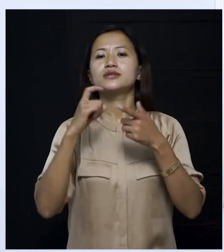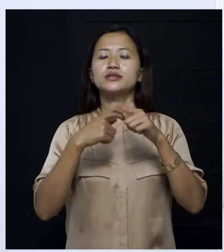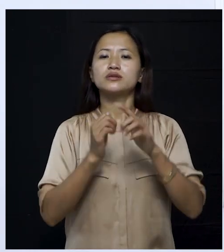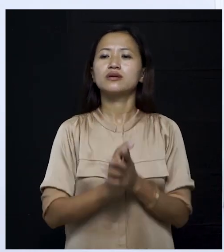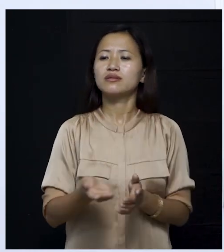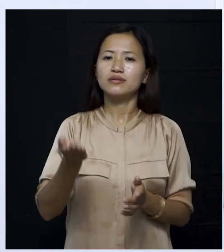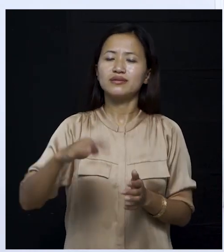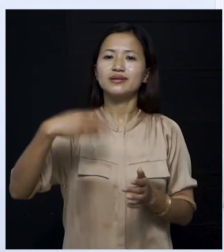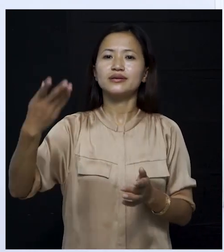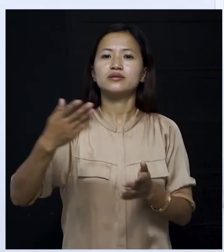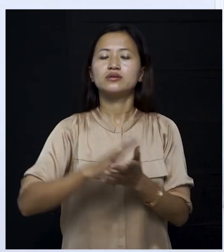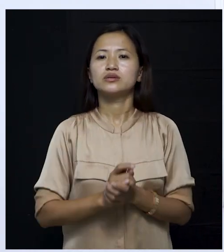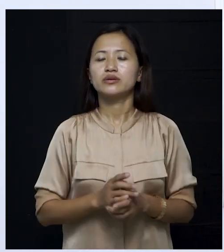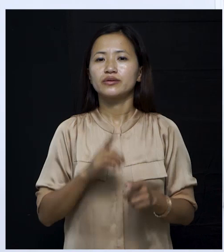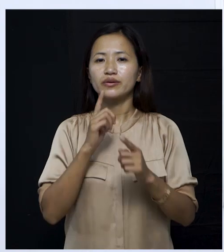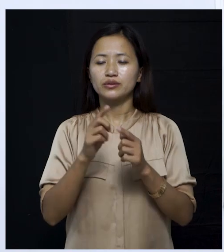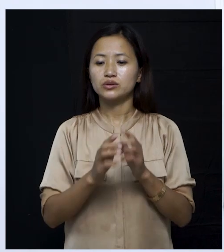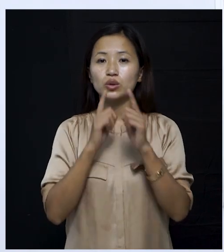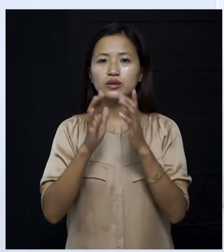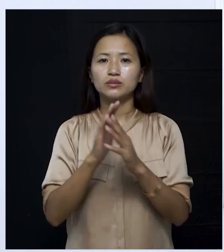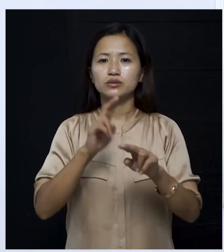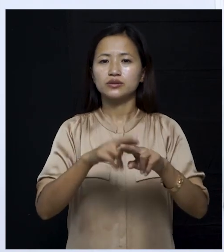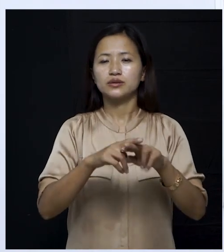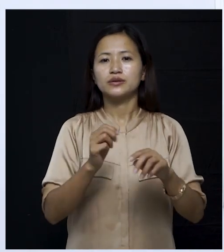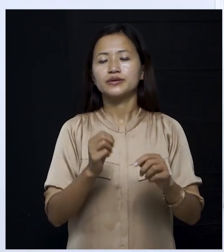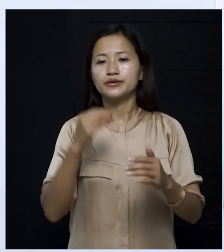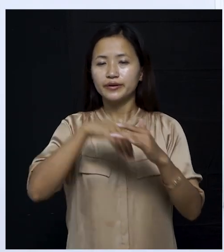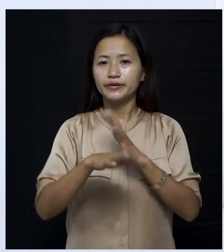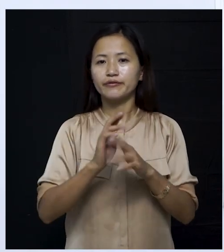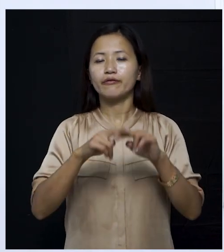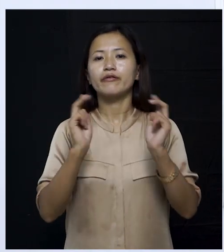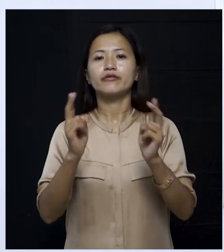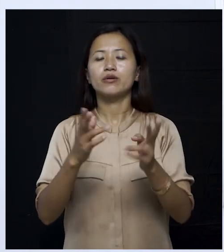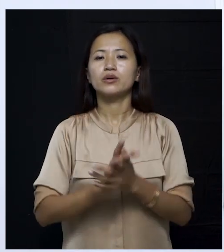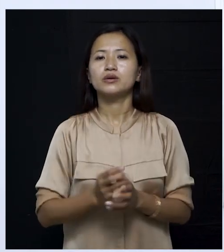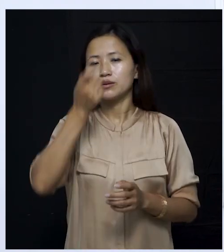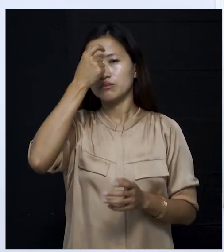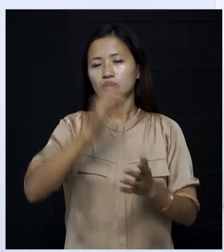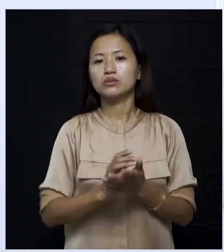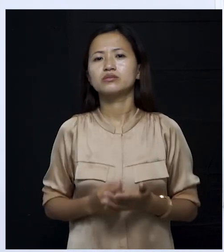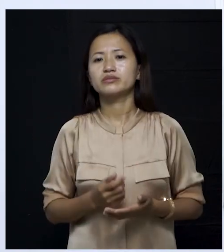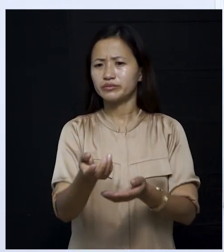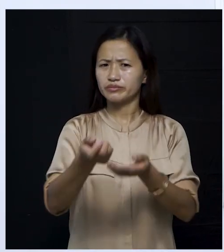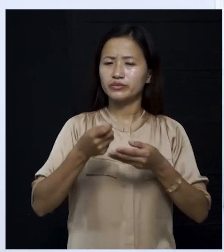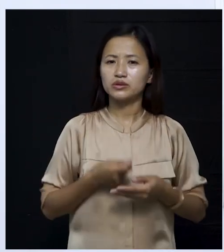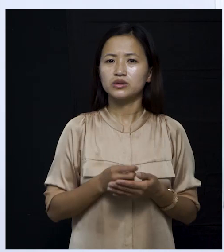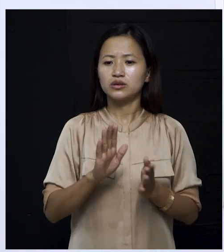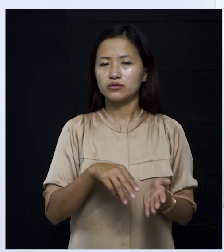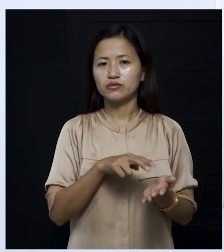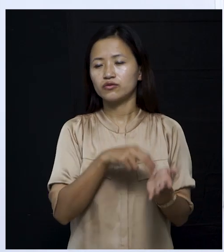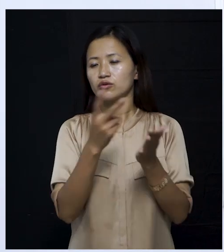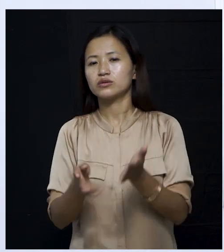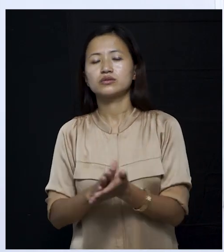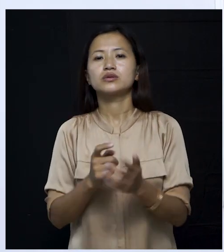going to discuss about the informal. Okay, in the informal, it is the problem with the borrower is every time they fall into